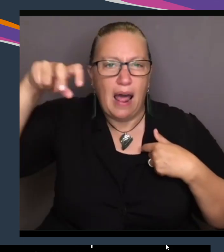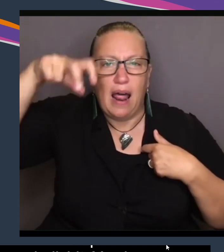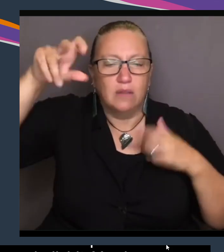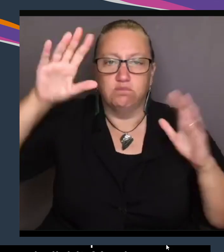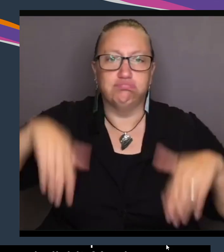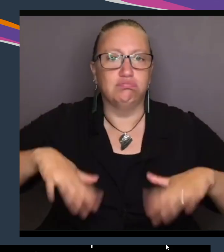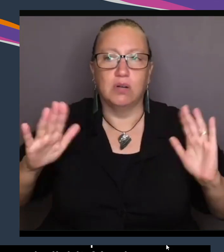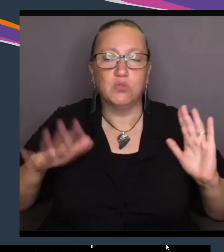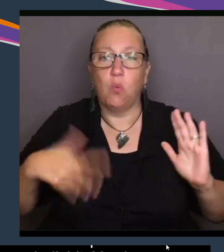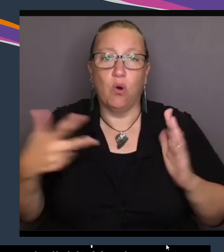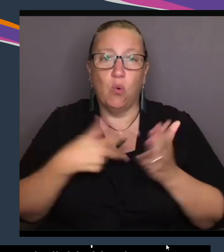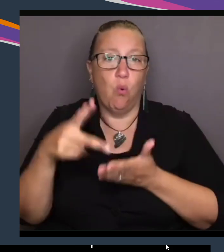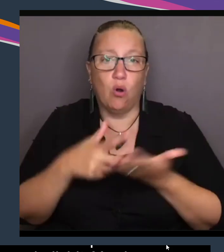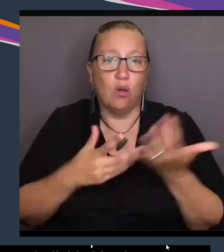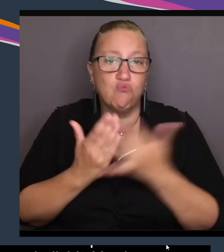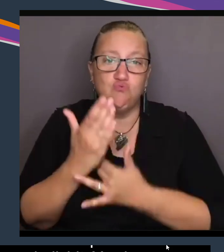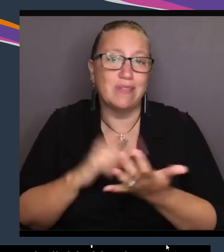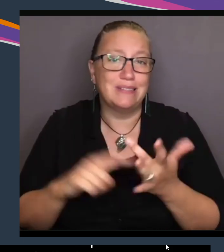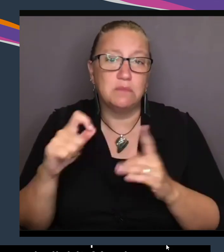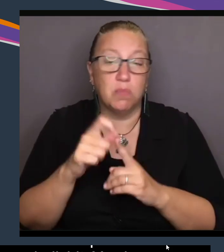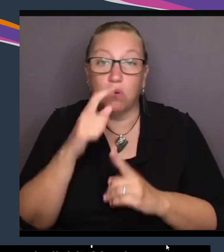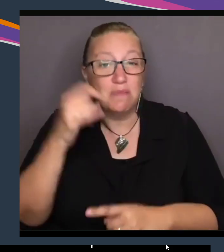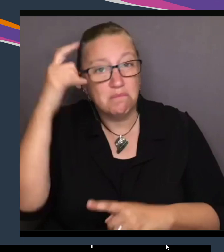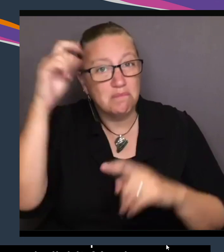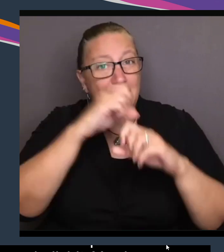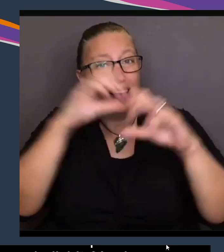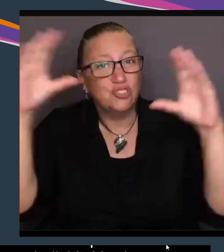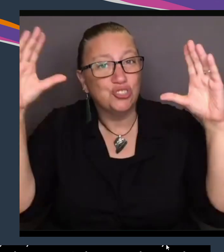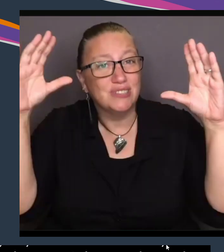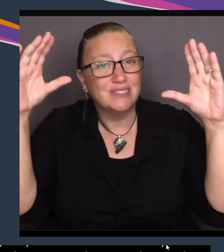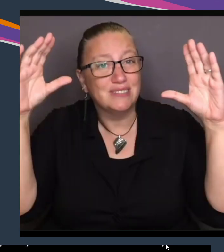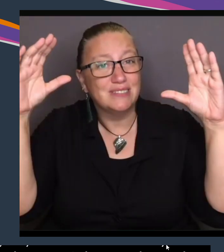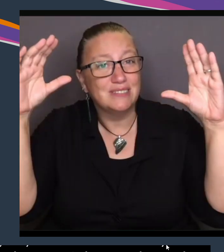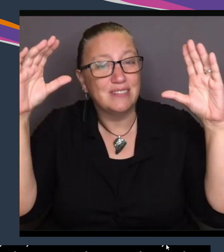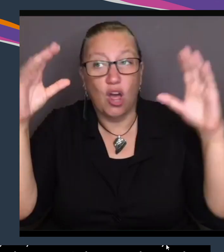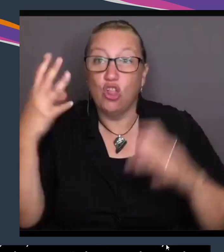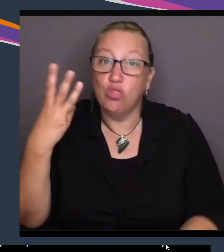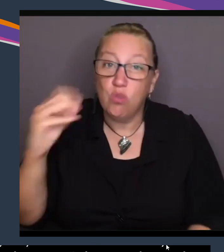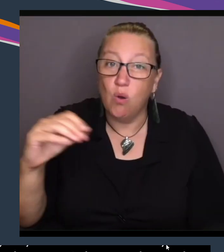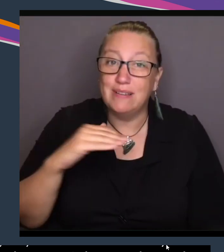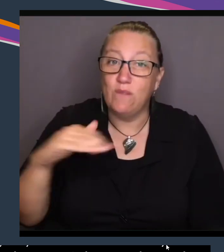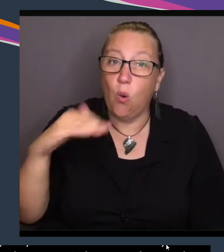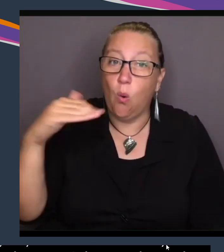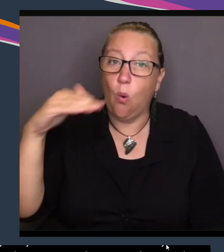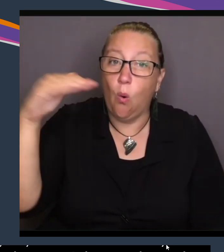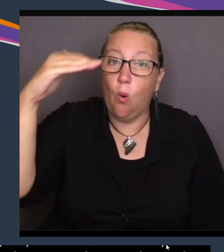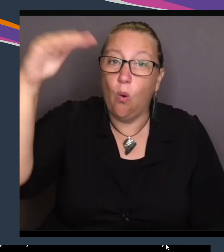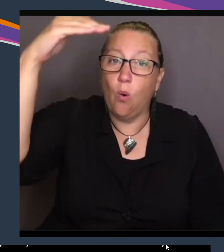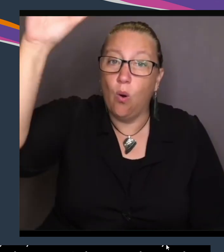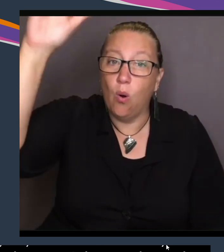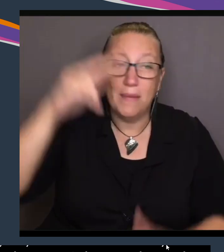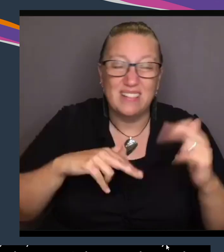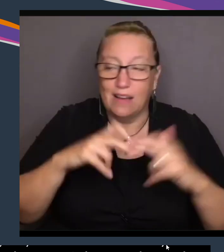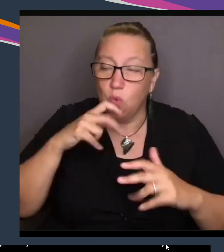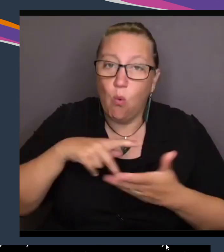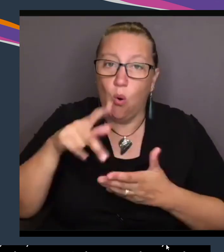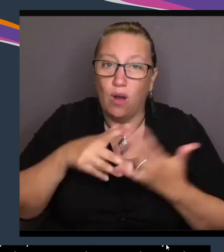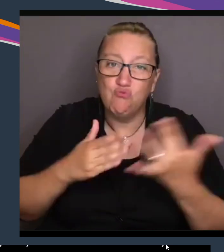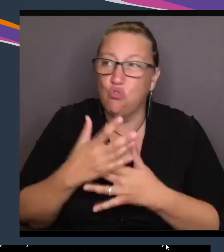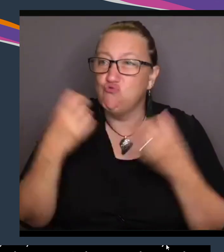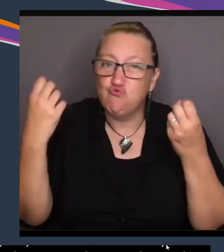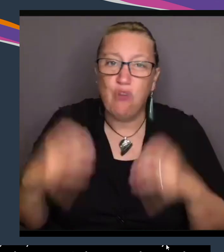through the tip. Because you can imagine a 30-floor building, the amount of crap that you've got to walk through.